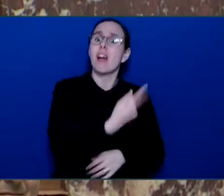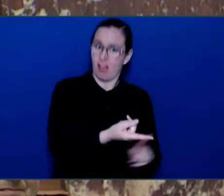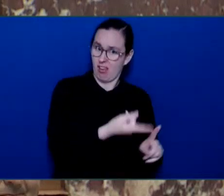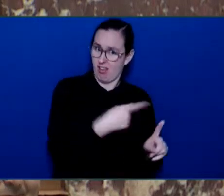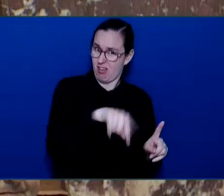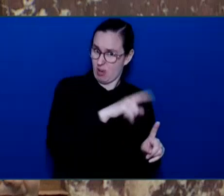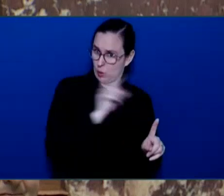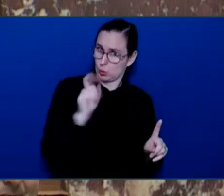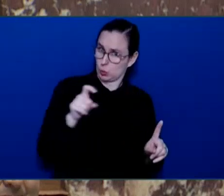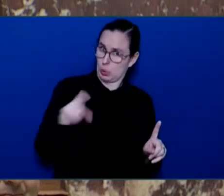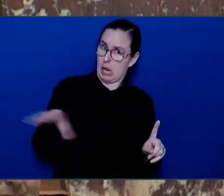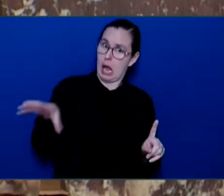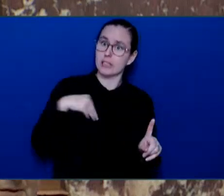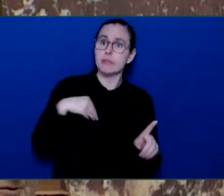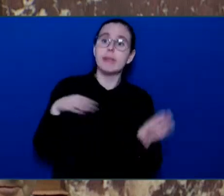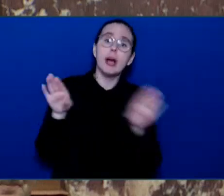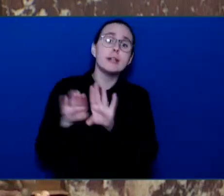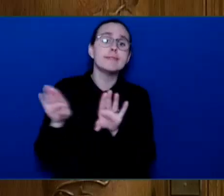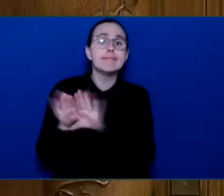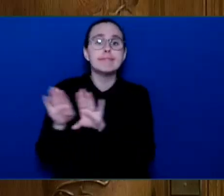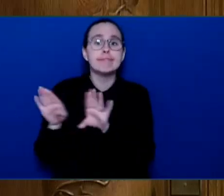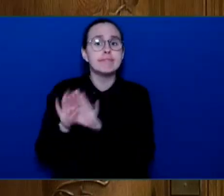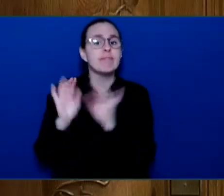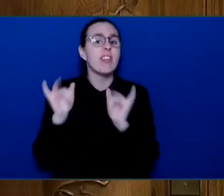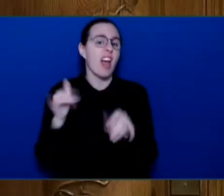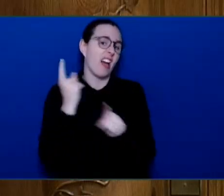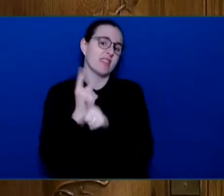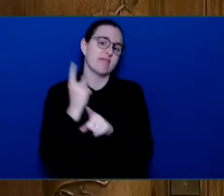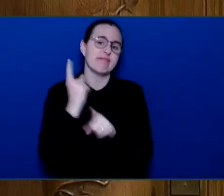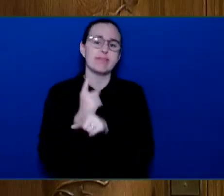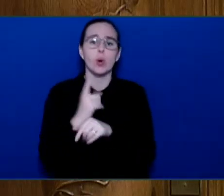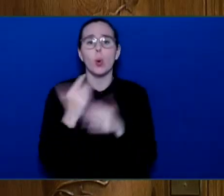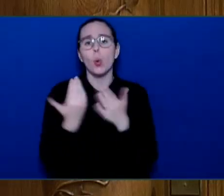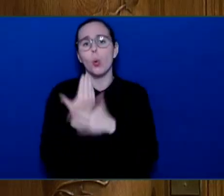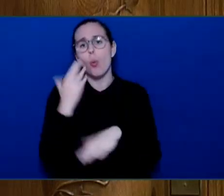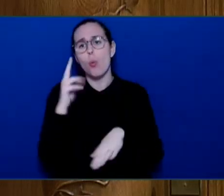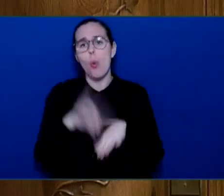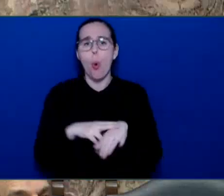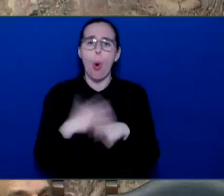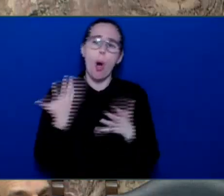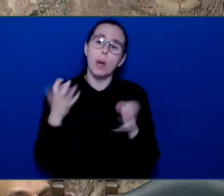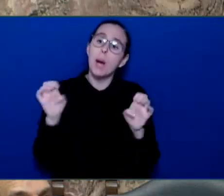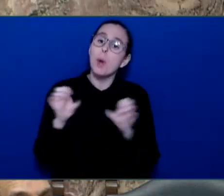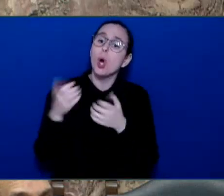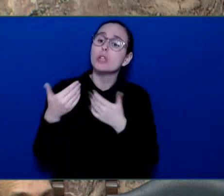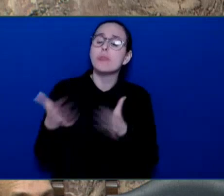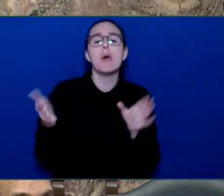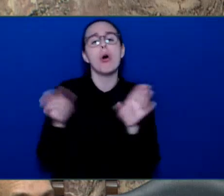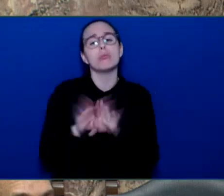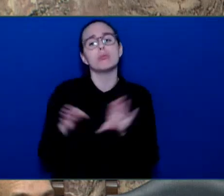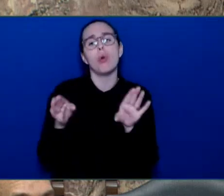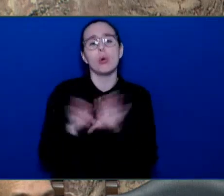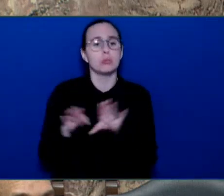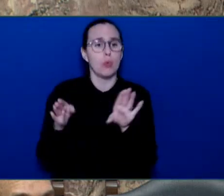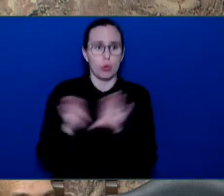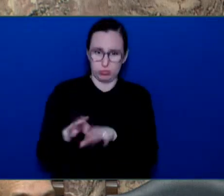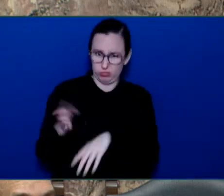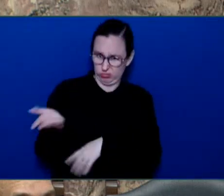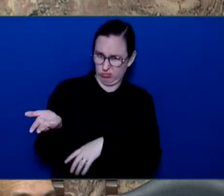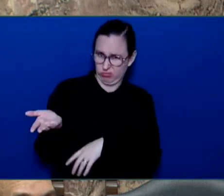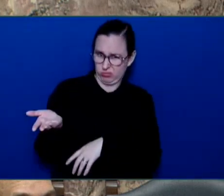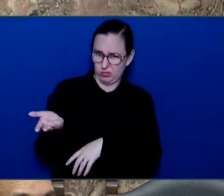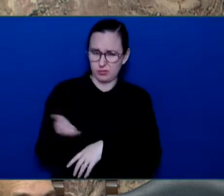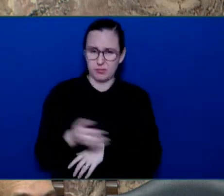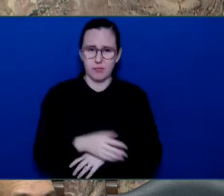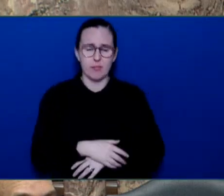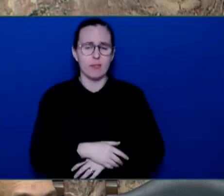of closed emergency rooms? Minister of Health. Well, thank you, Honourable Speaker, and there is no accepting of